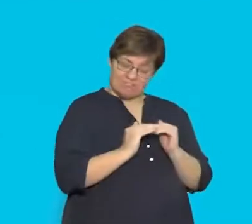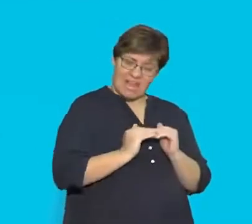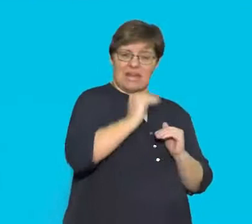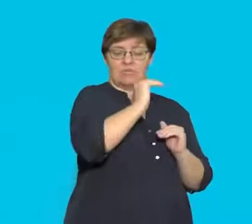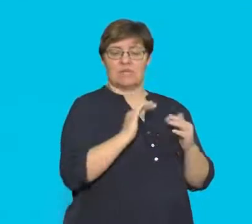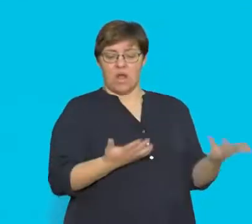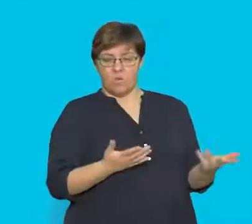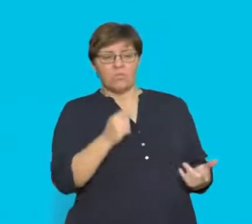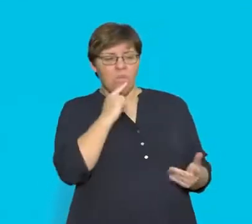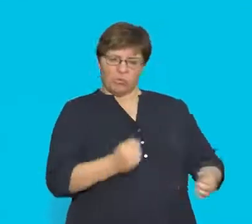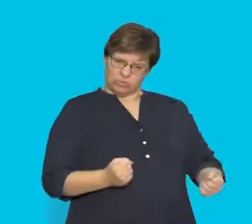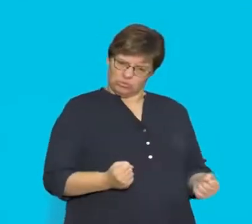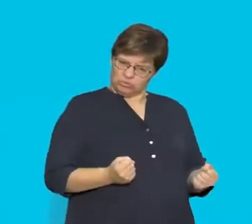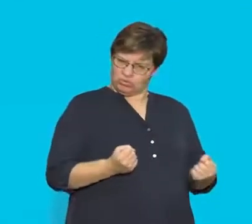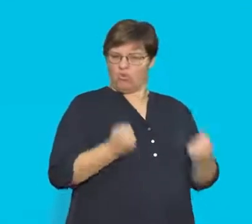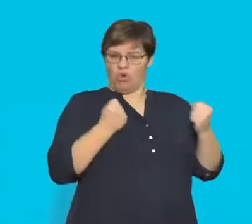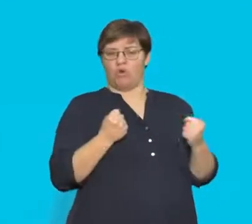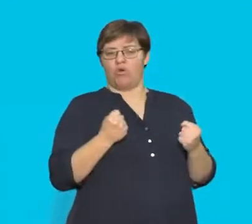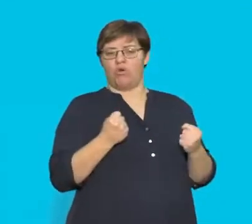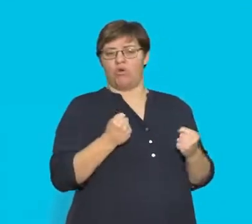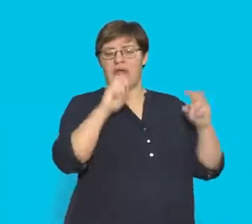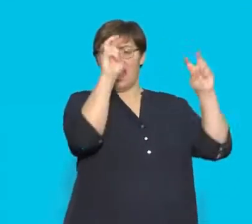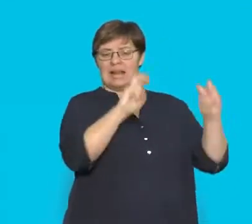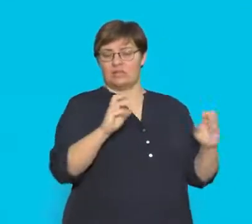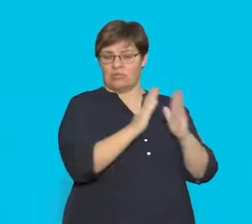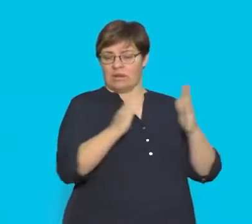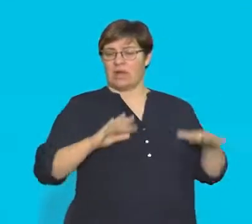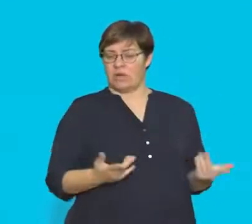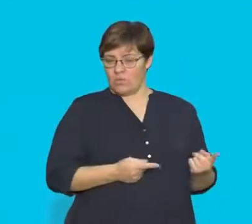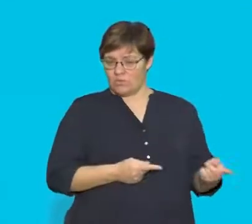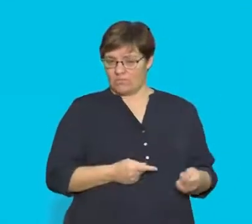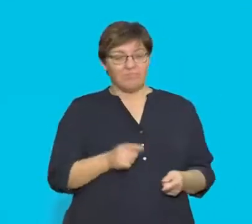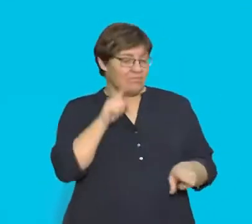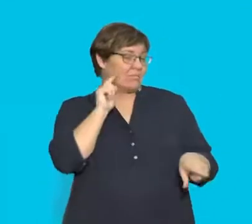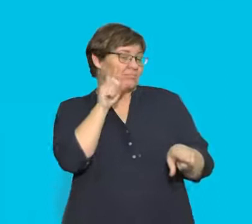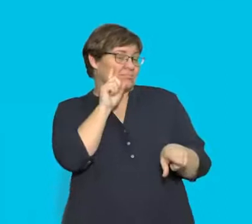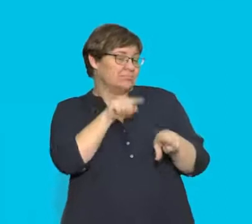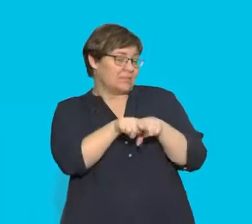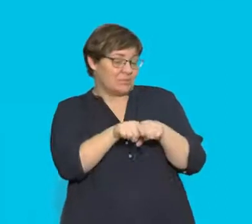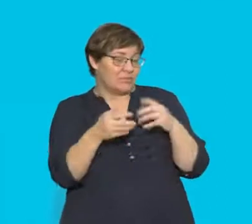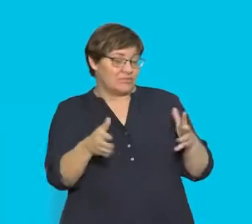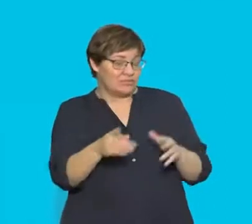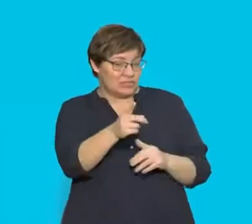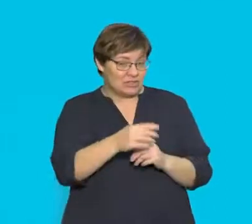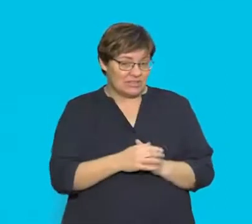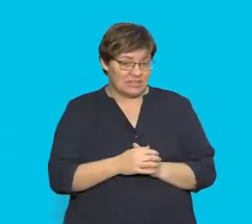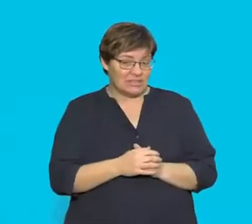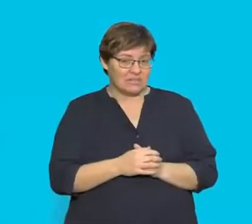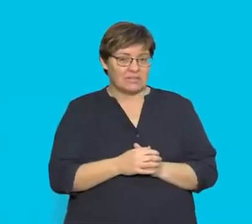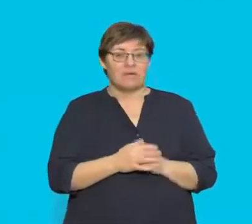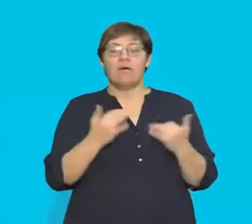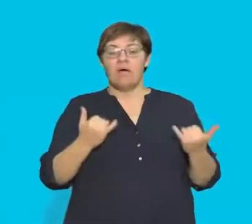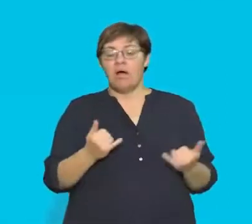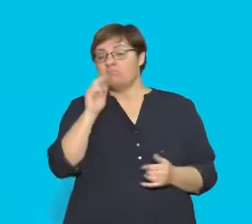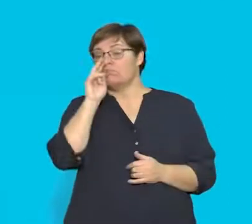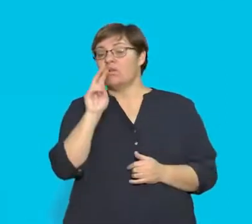magnetic flux to make this a stronger electromagnet. Now, I'm sure you've done some experimenting with this,